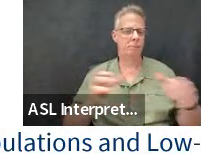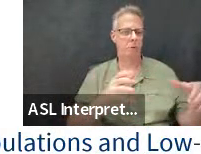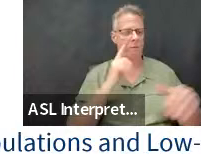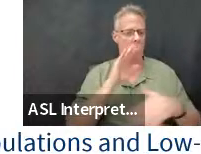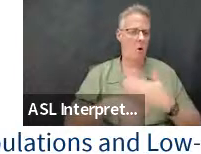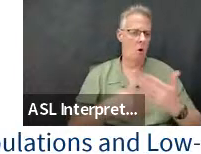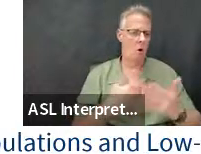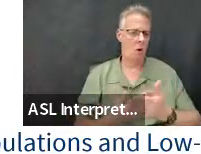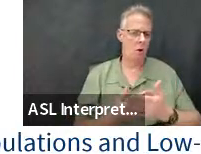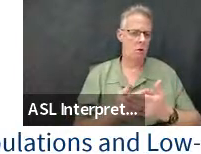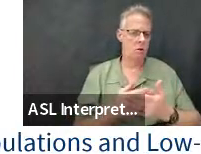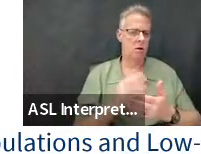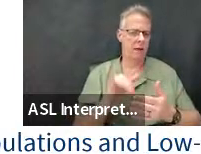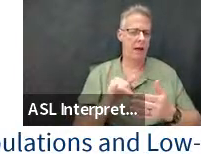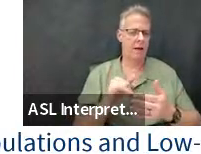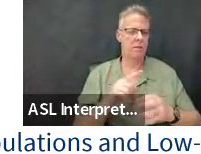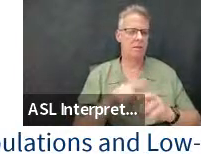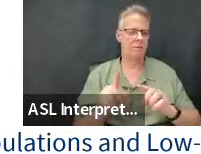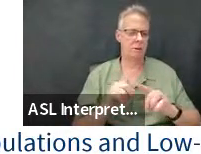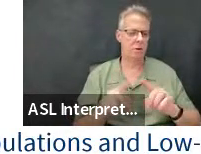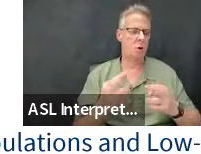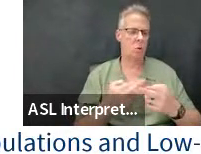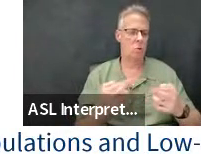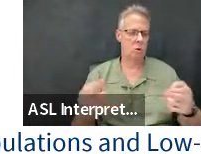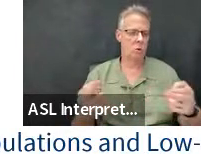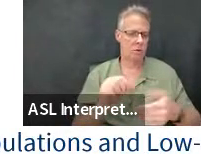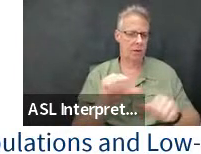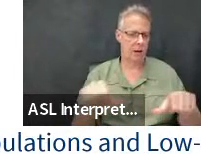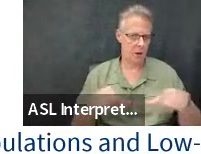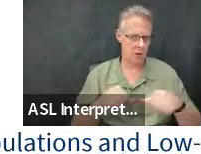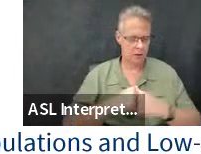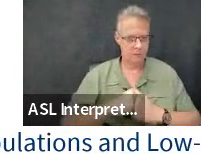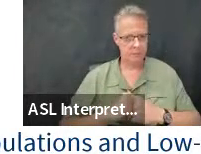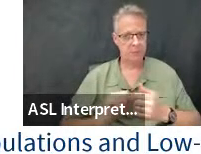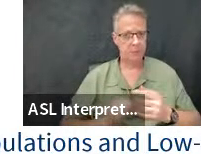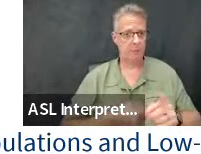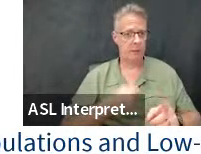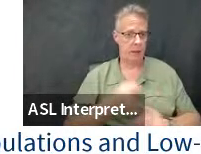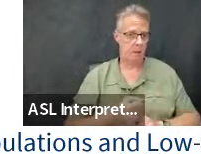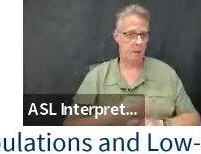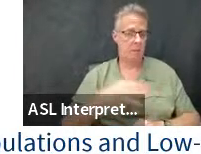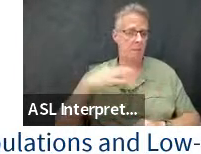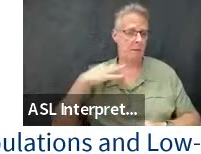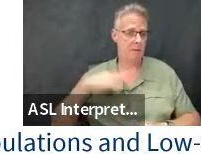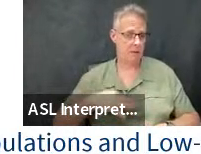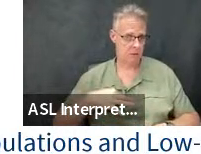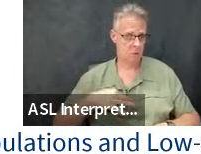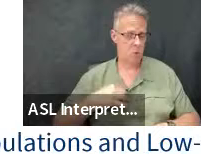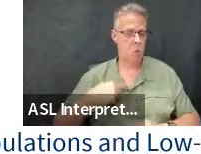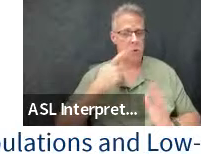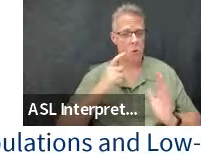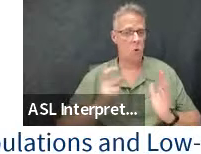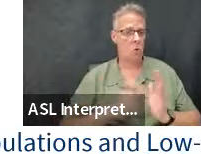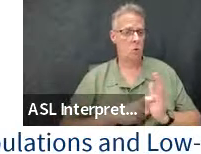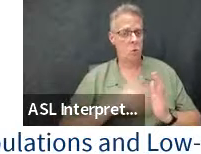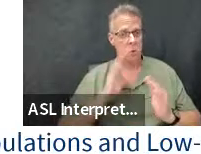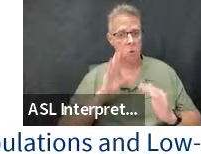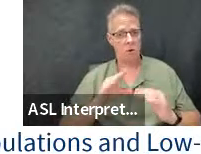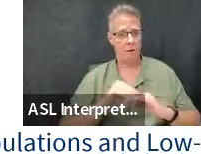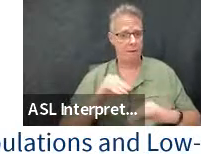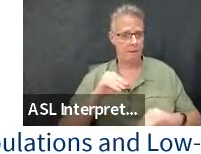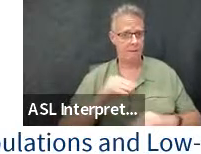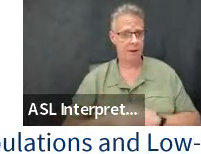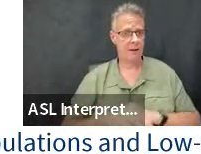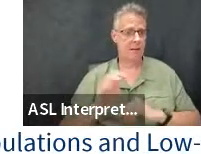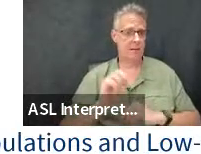of our resource areas. The impacts and benefits that we have found that would affect